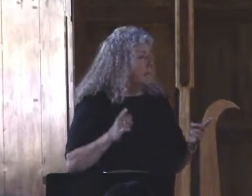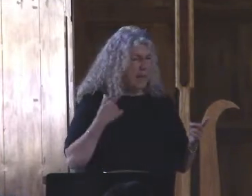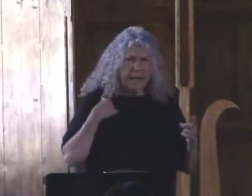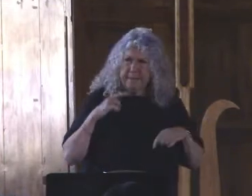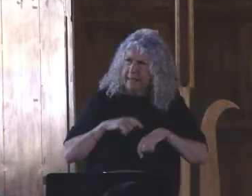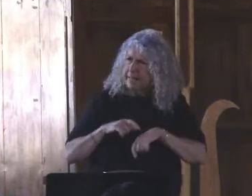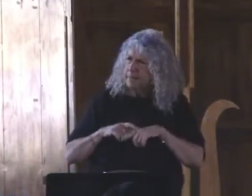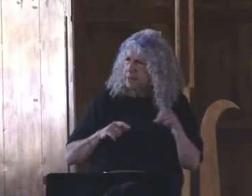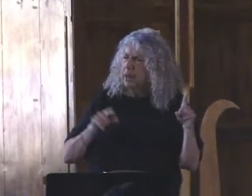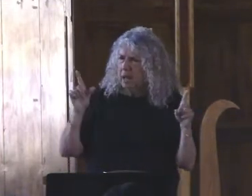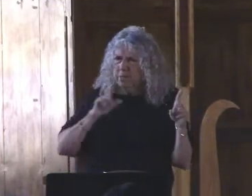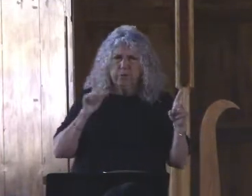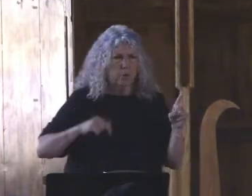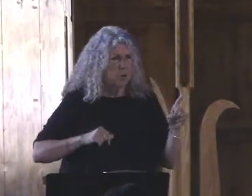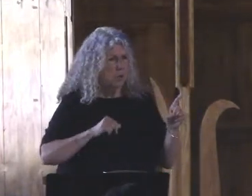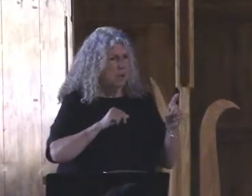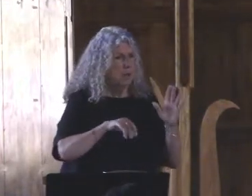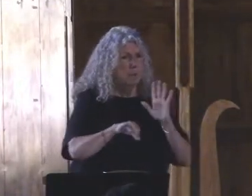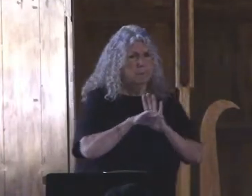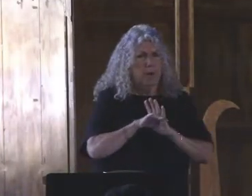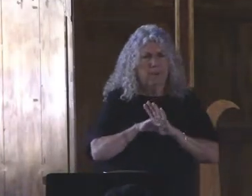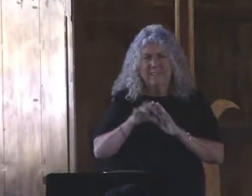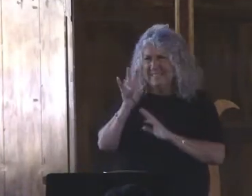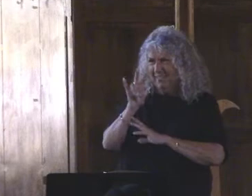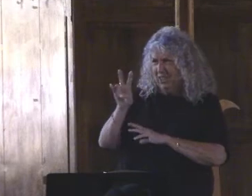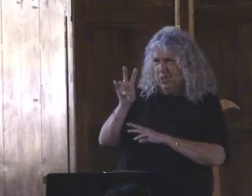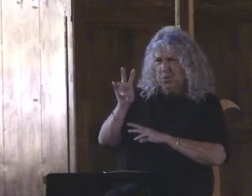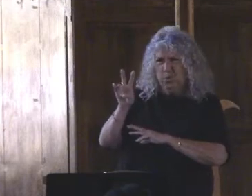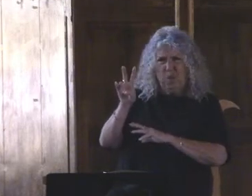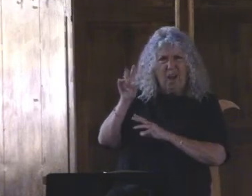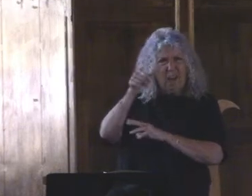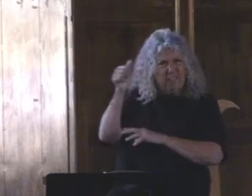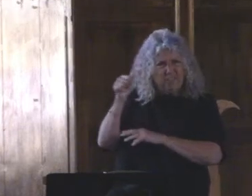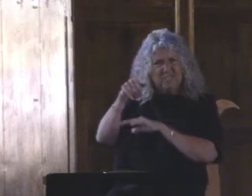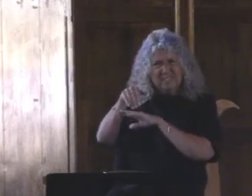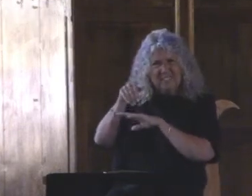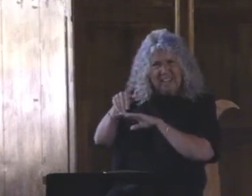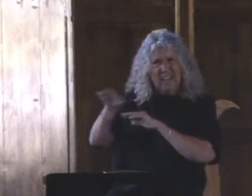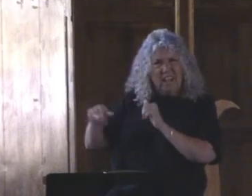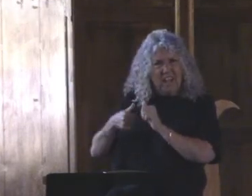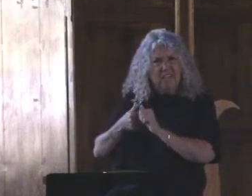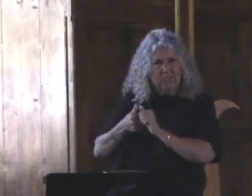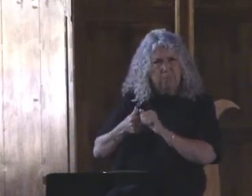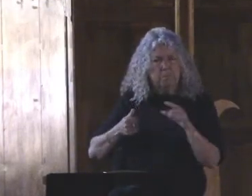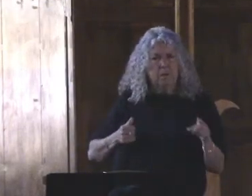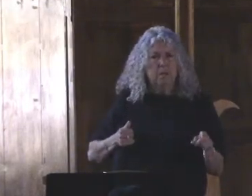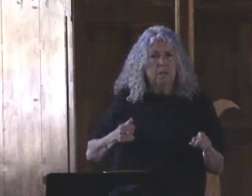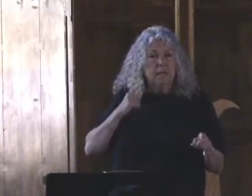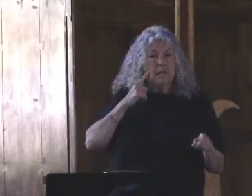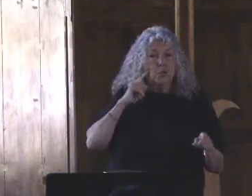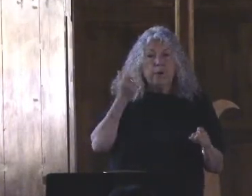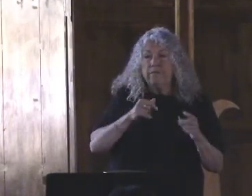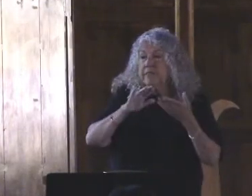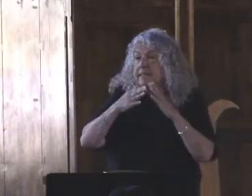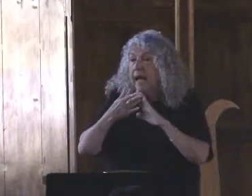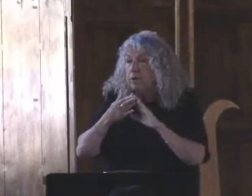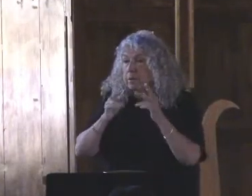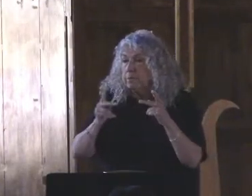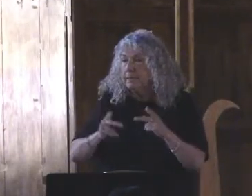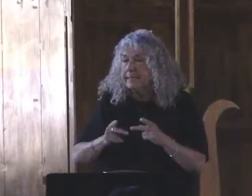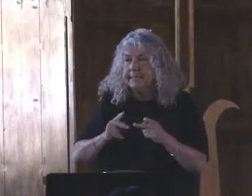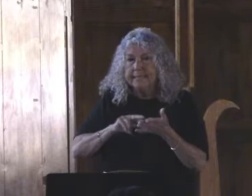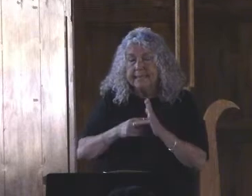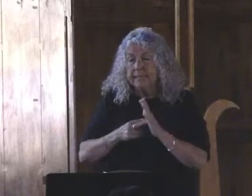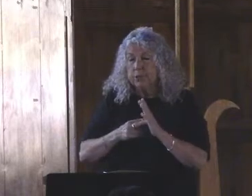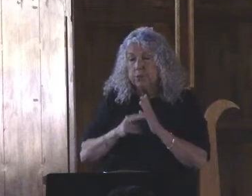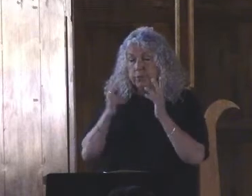At that time, the Lord appointed 72 others, whom he sent ahead of him in pairs, to every town and place he